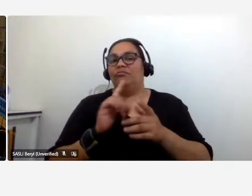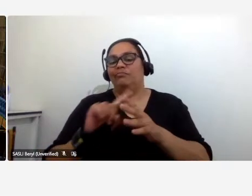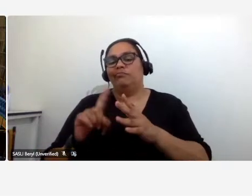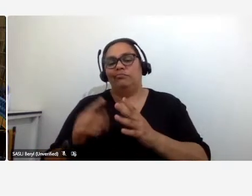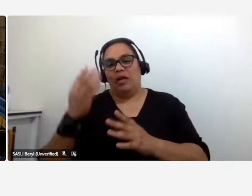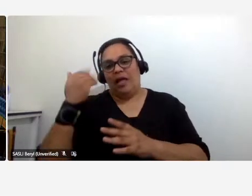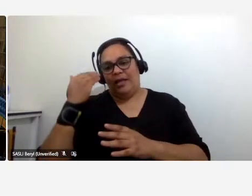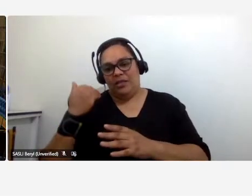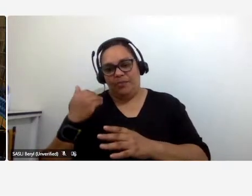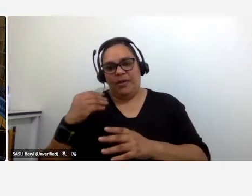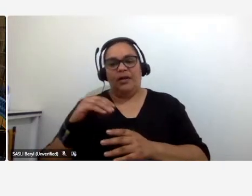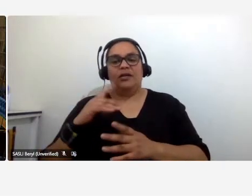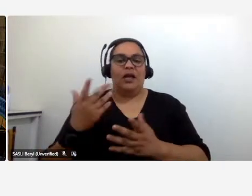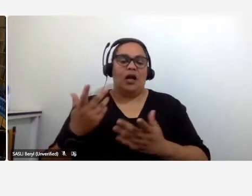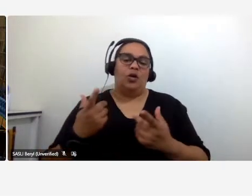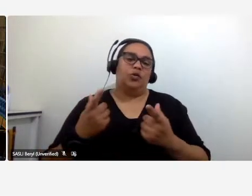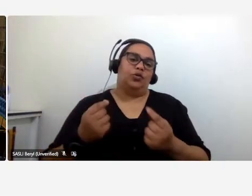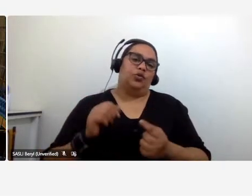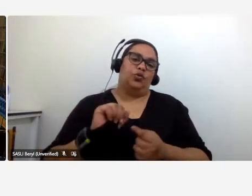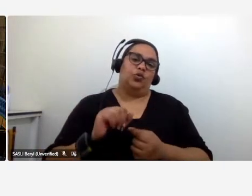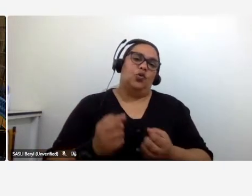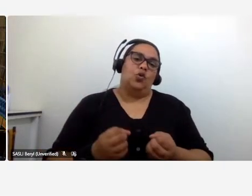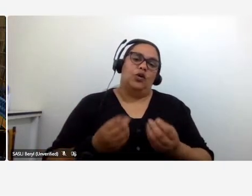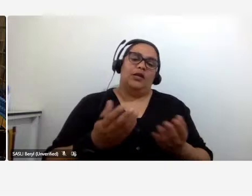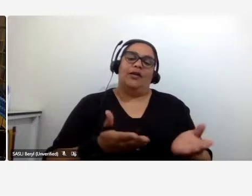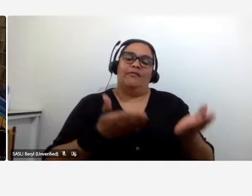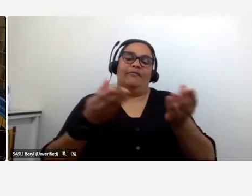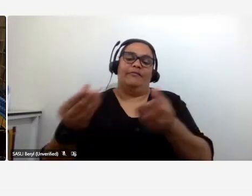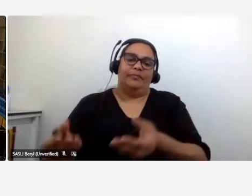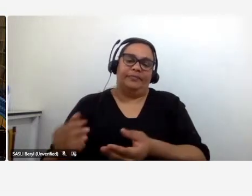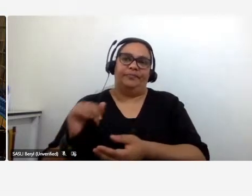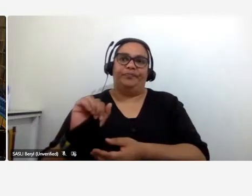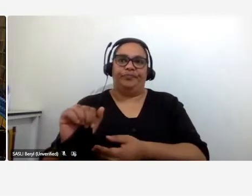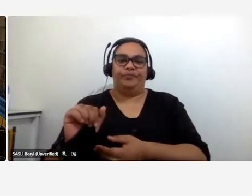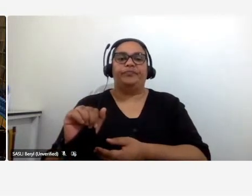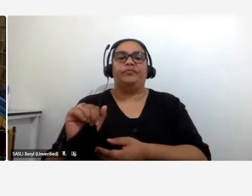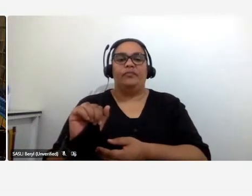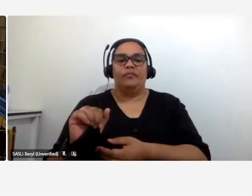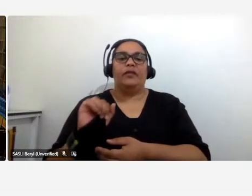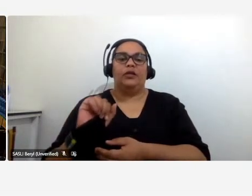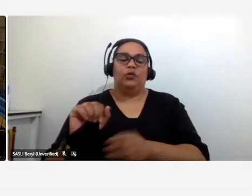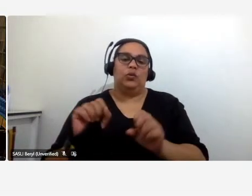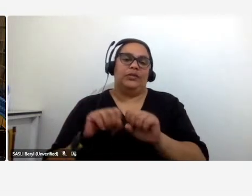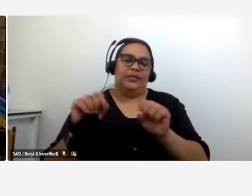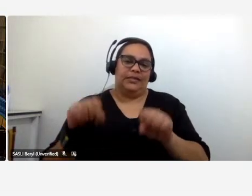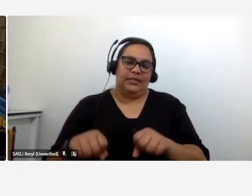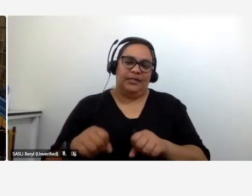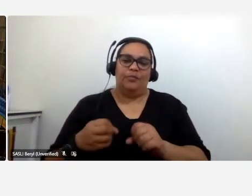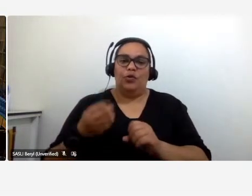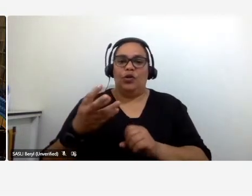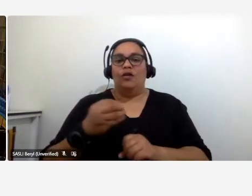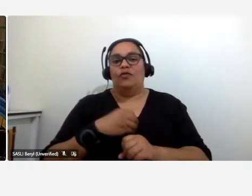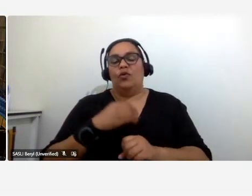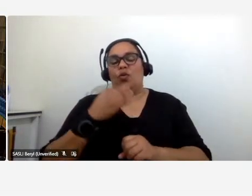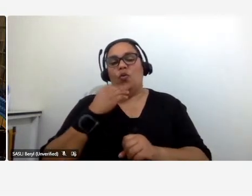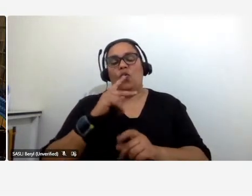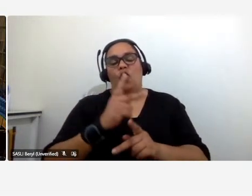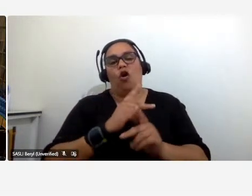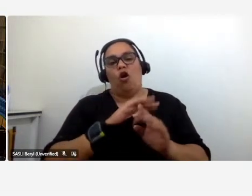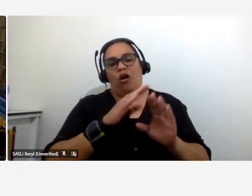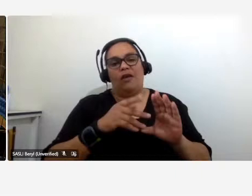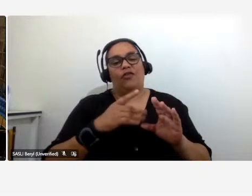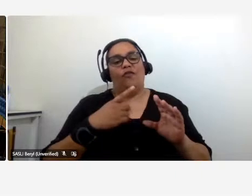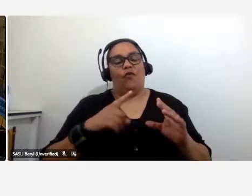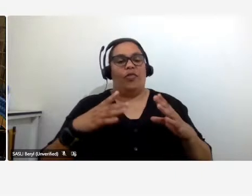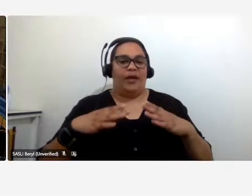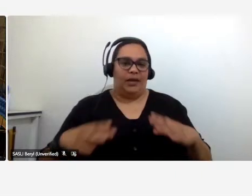aspects in order to give over the system to the archives as the